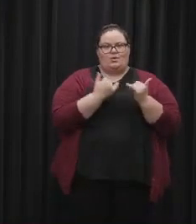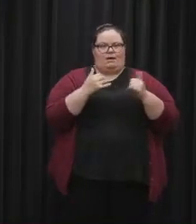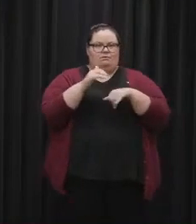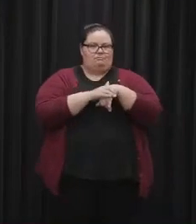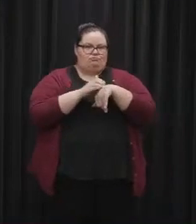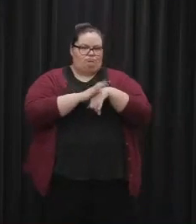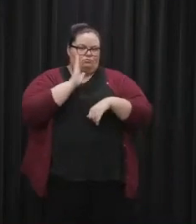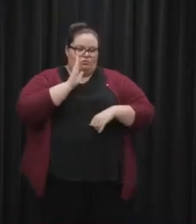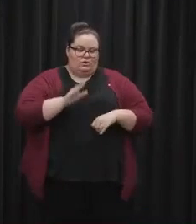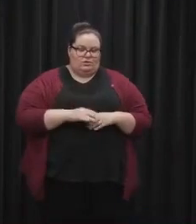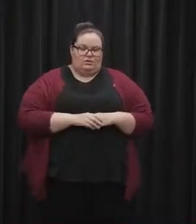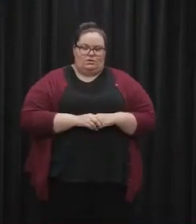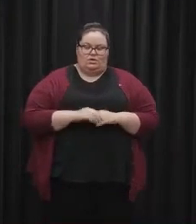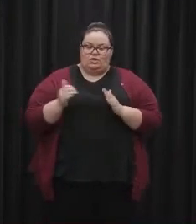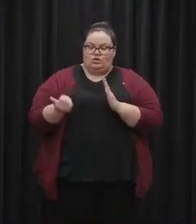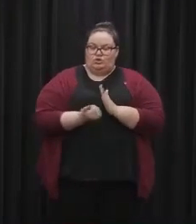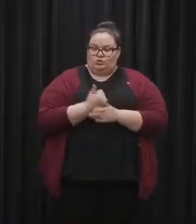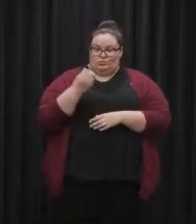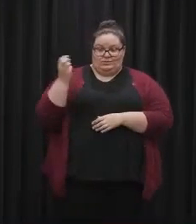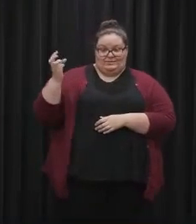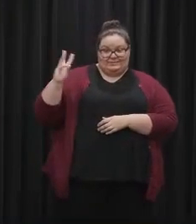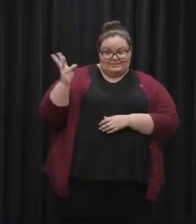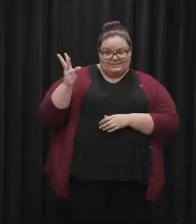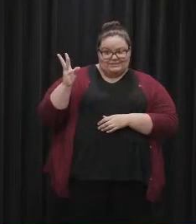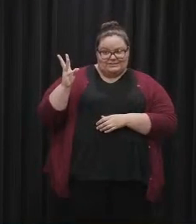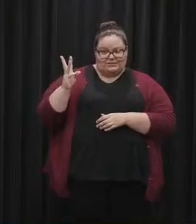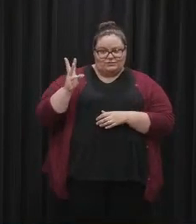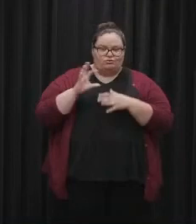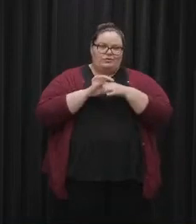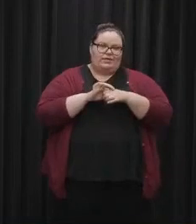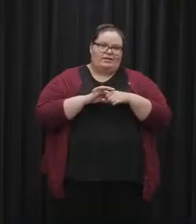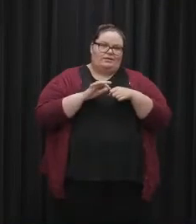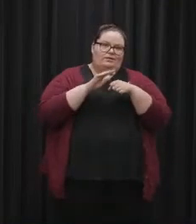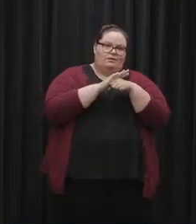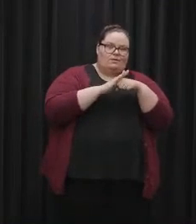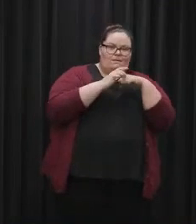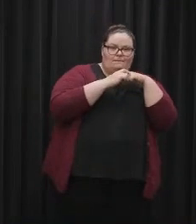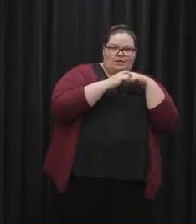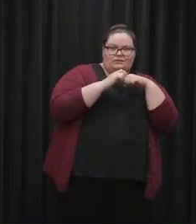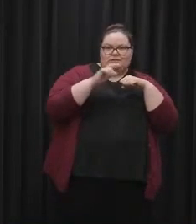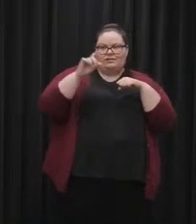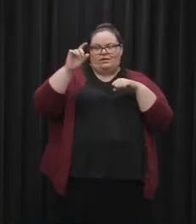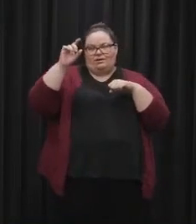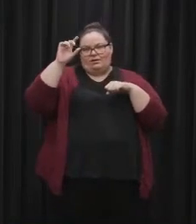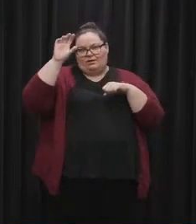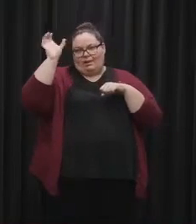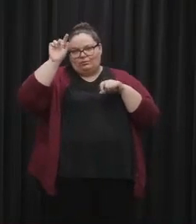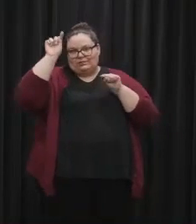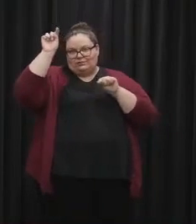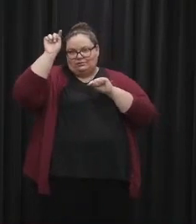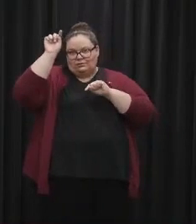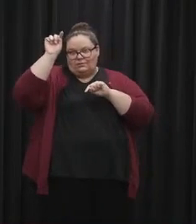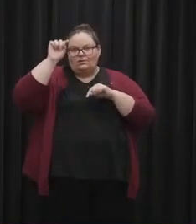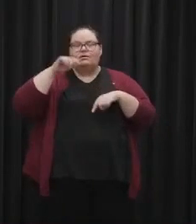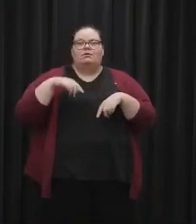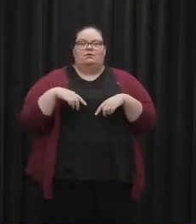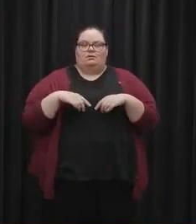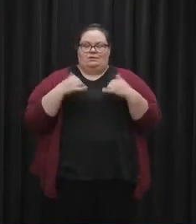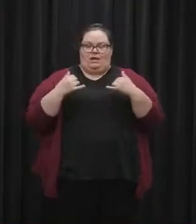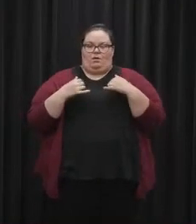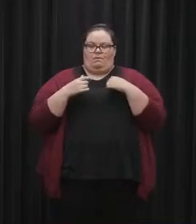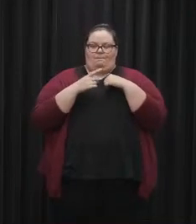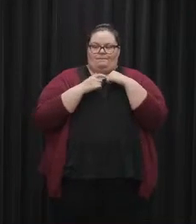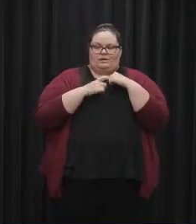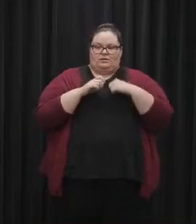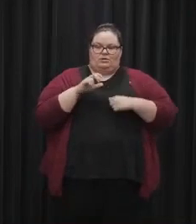cases. So the new cases are related to both of the outbreaks, one in Zone 1 and one in Zone 5. So right now in